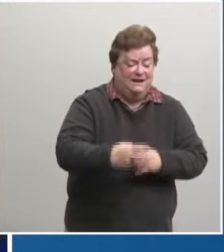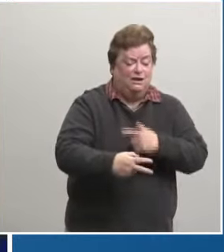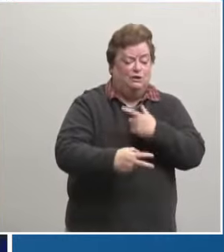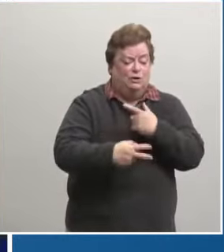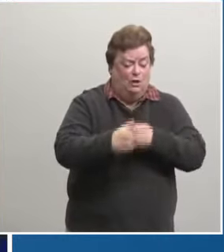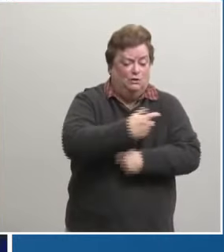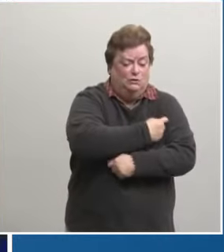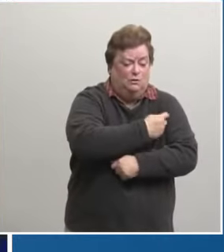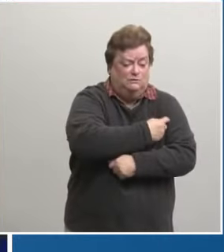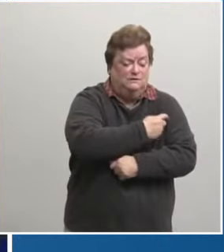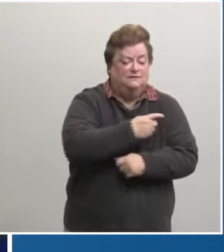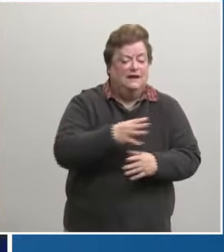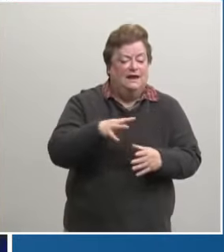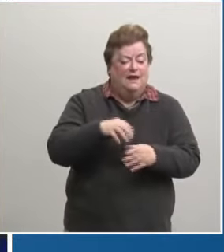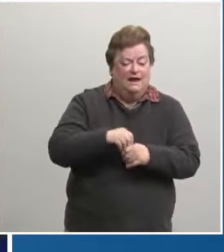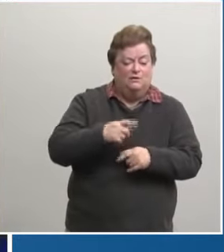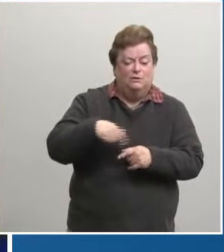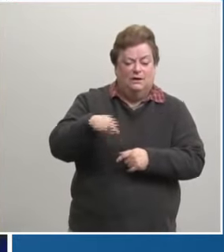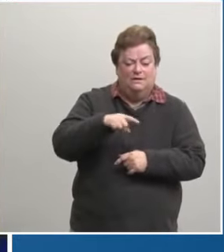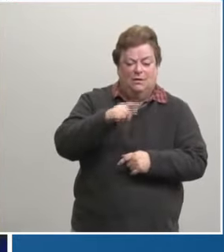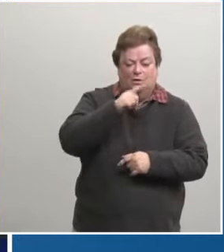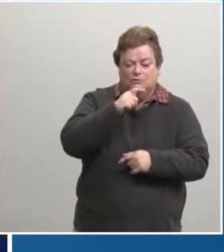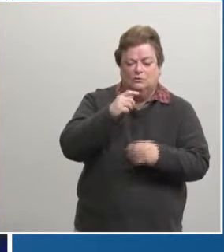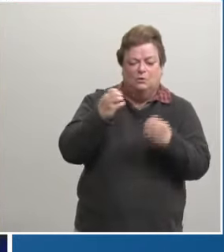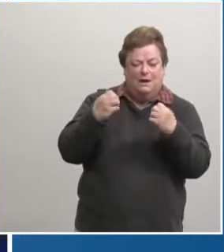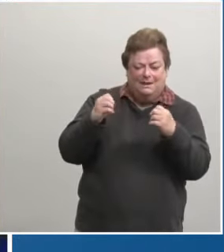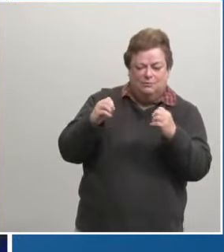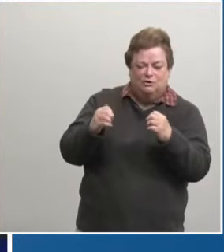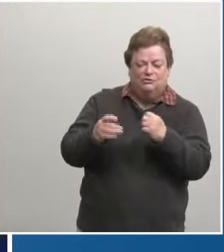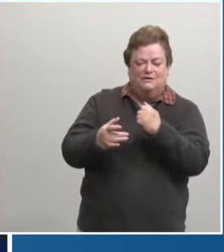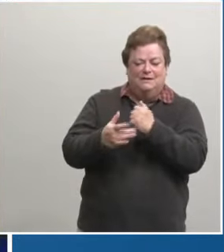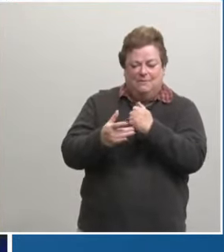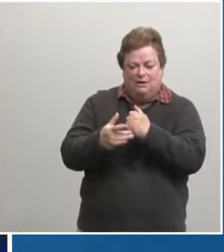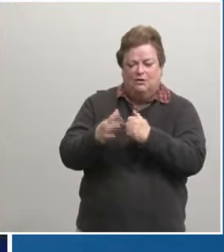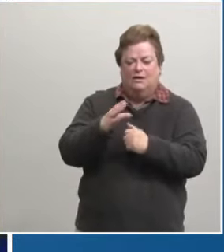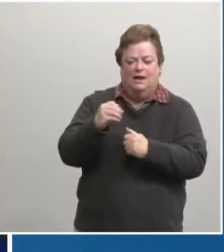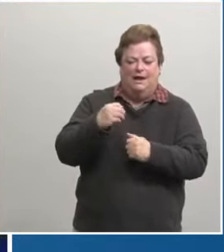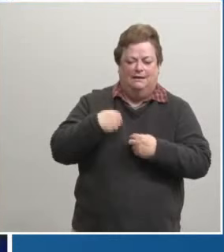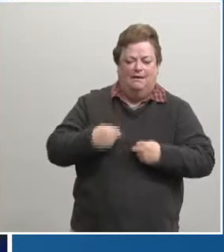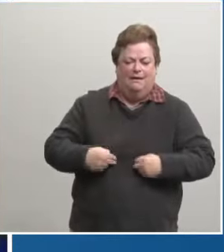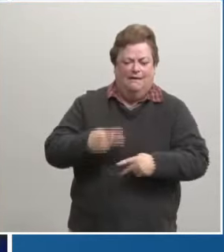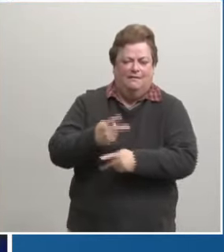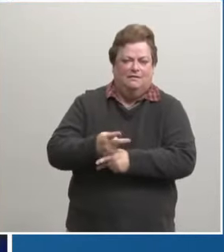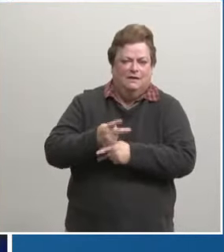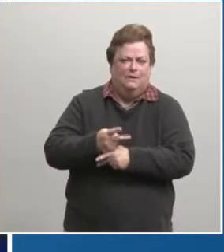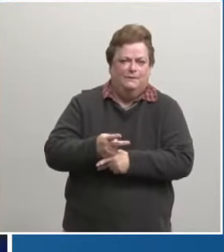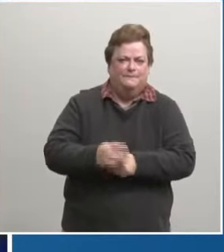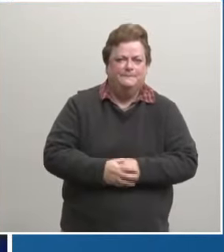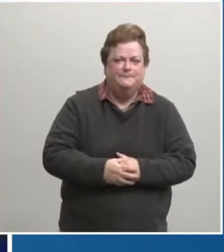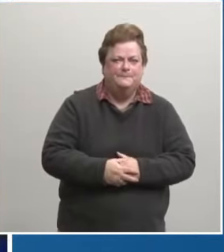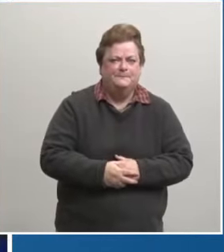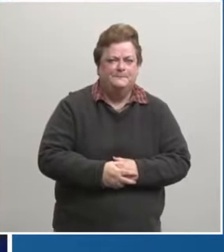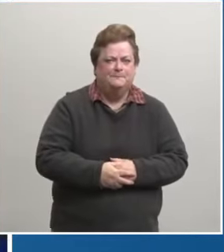vaccine, including healthcare personnel and emergency medical technicians.